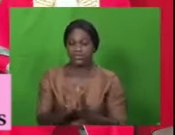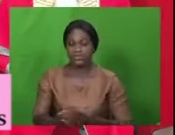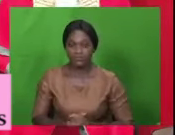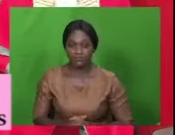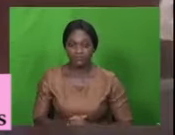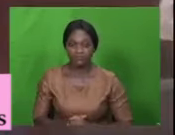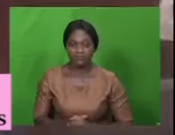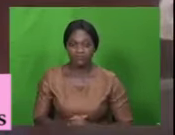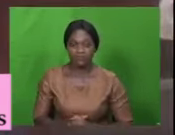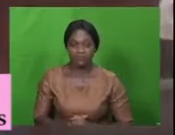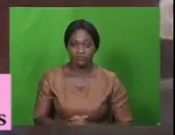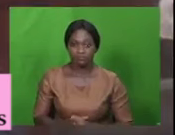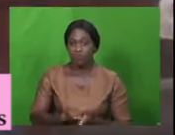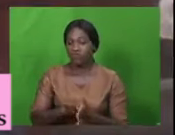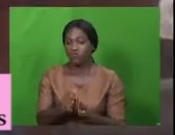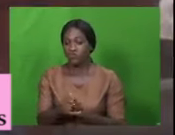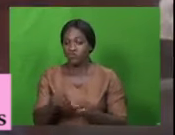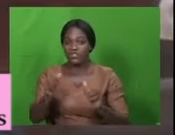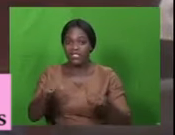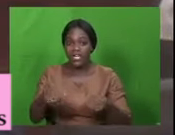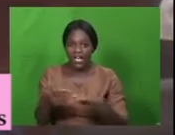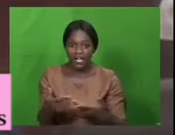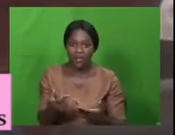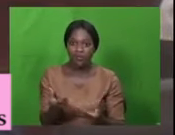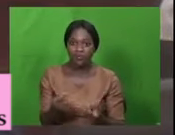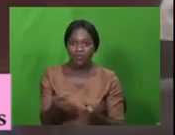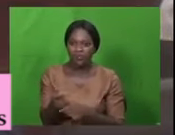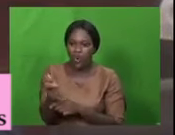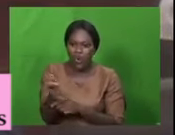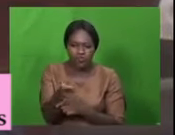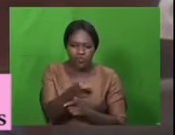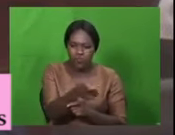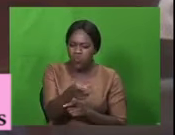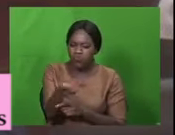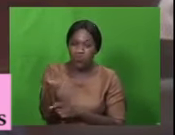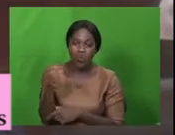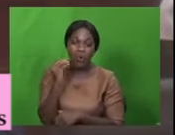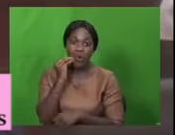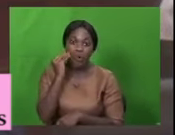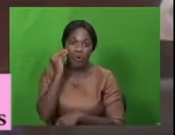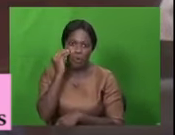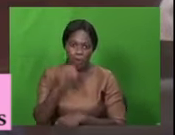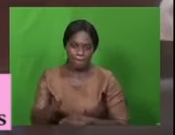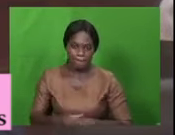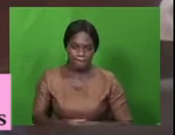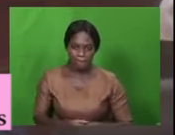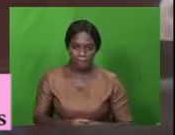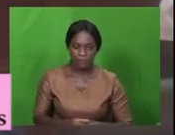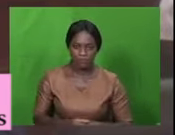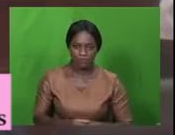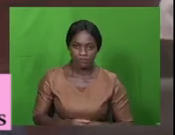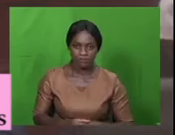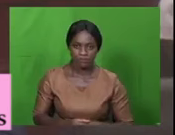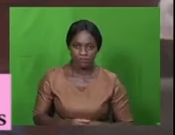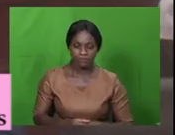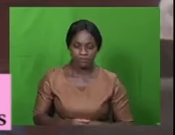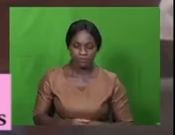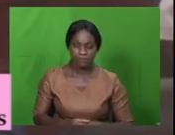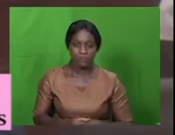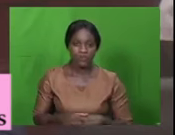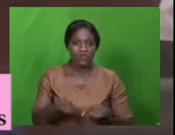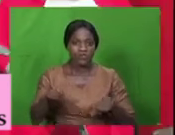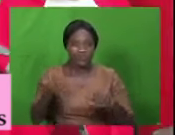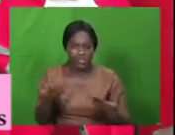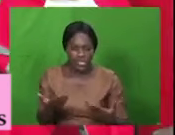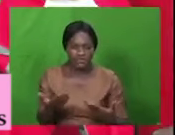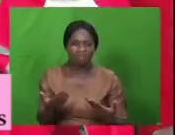could afford it even fumigated their own homes. Today, the science might